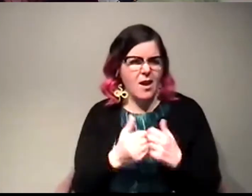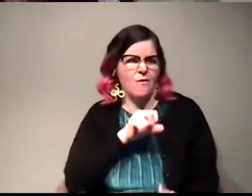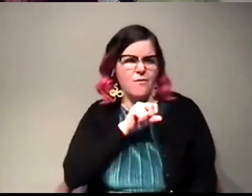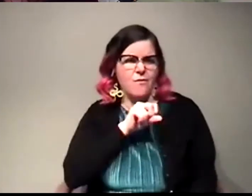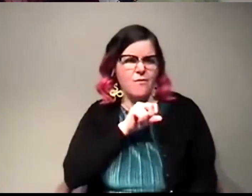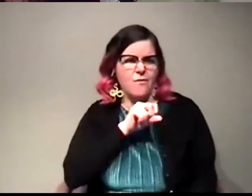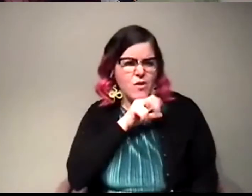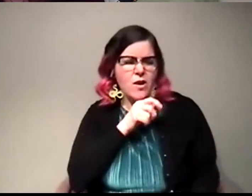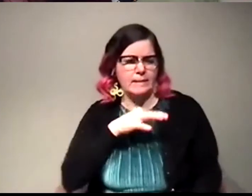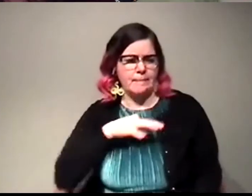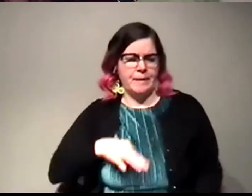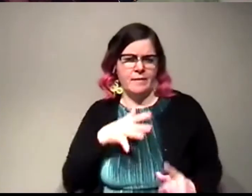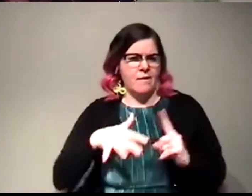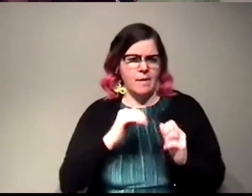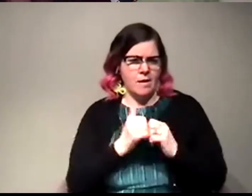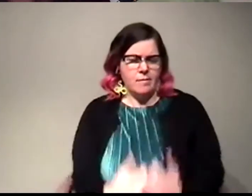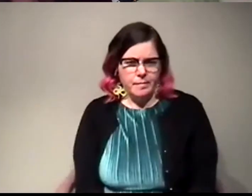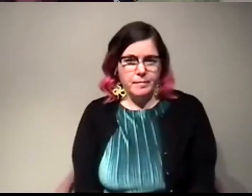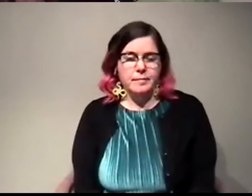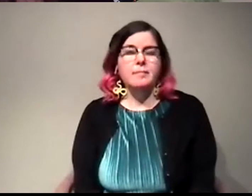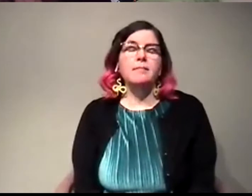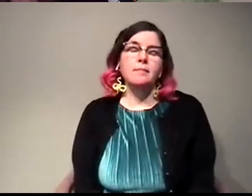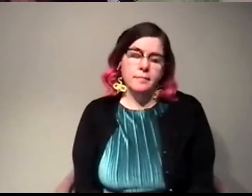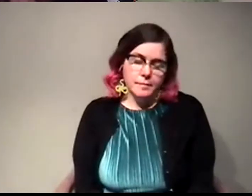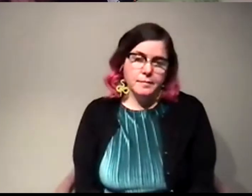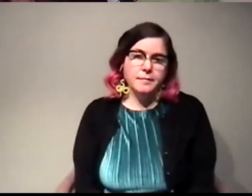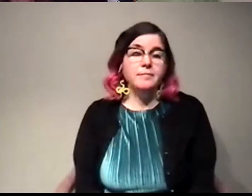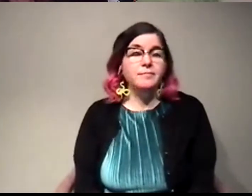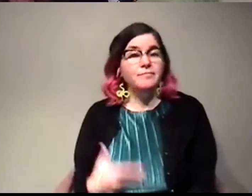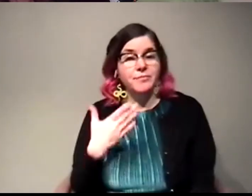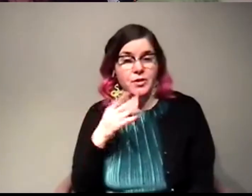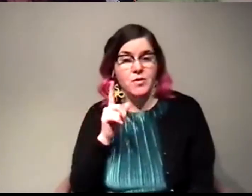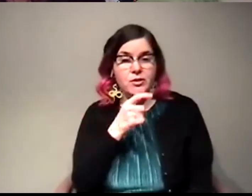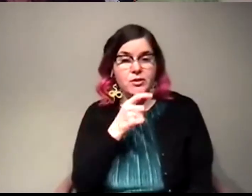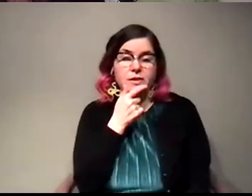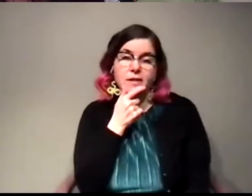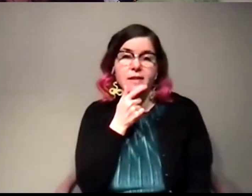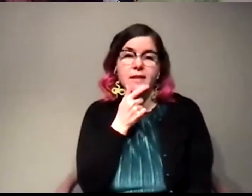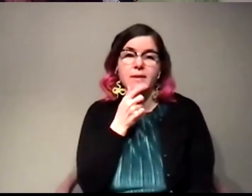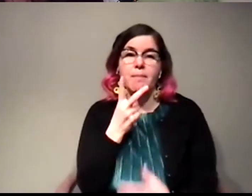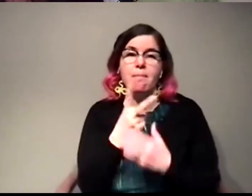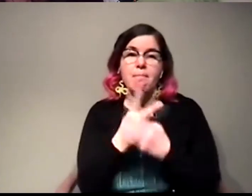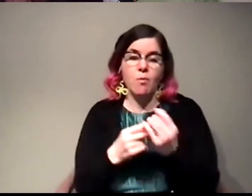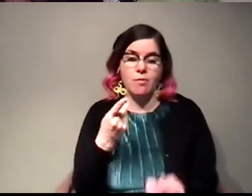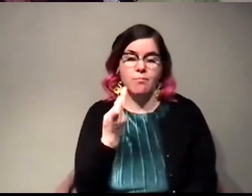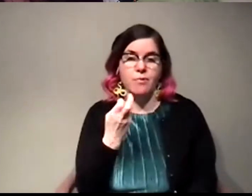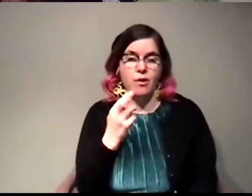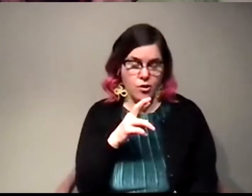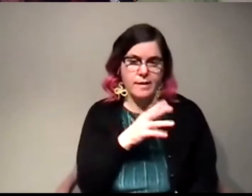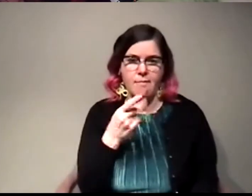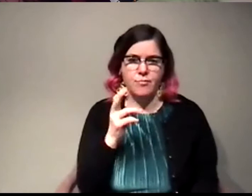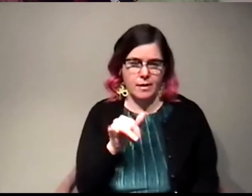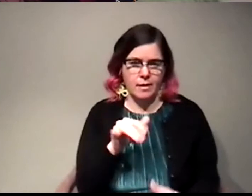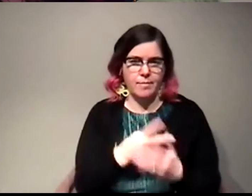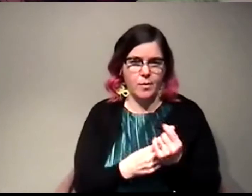environment? So that's a great question. They're both predators and prey, you know,